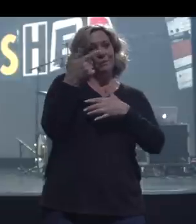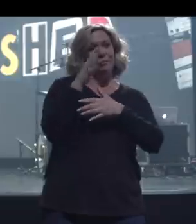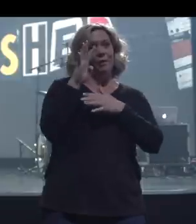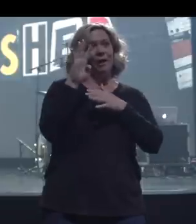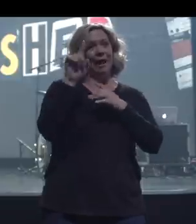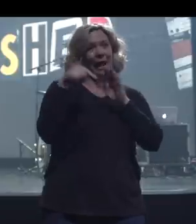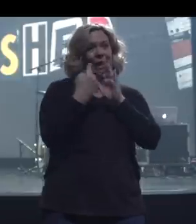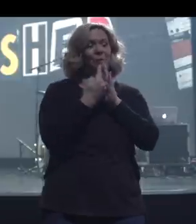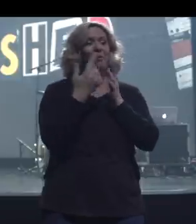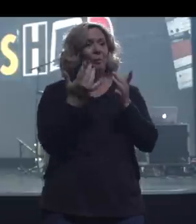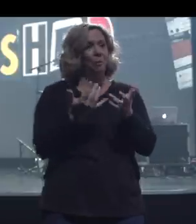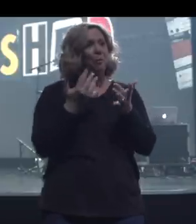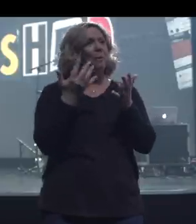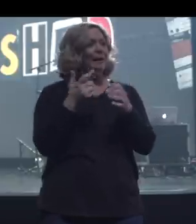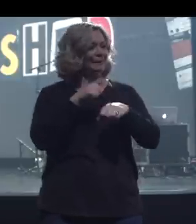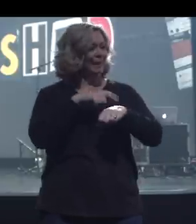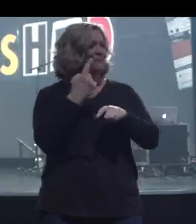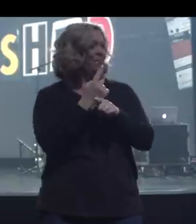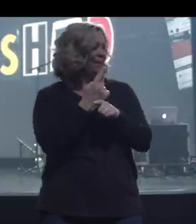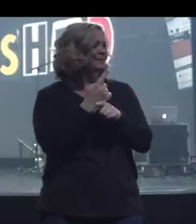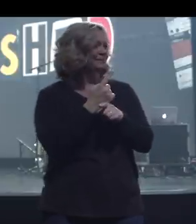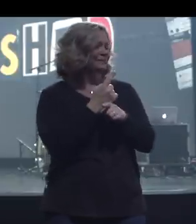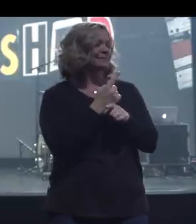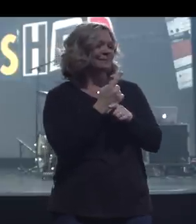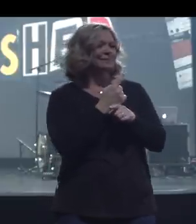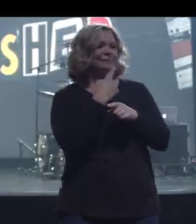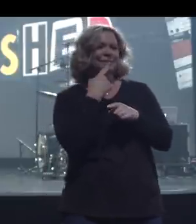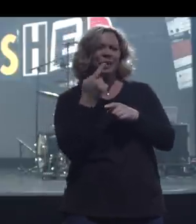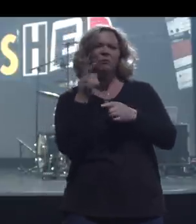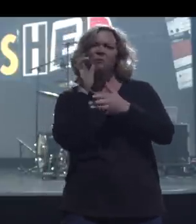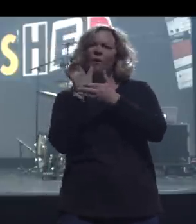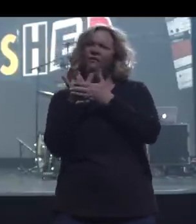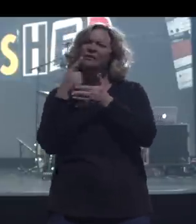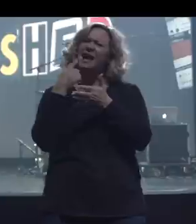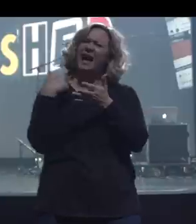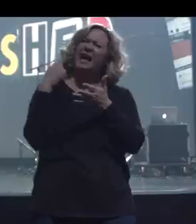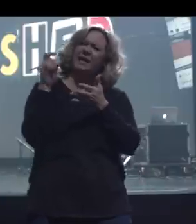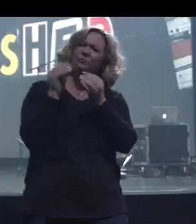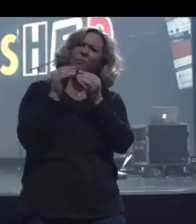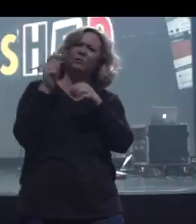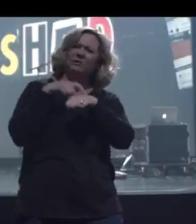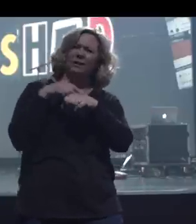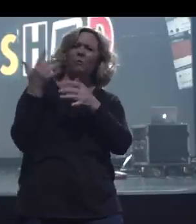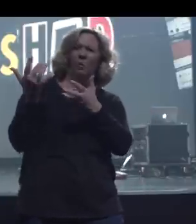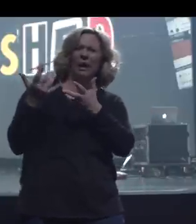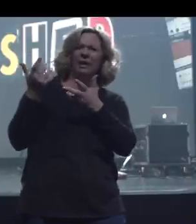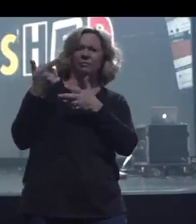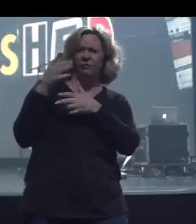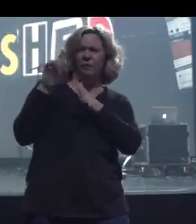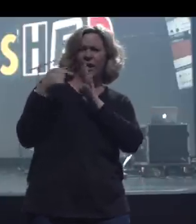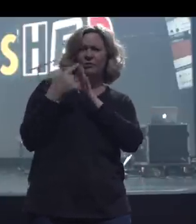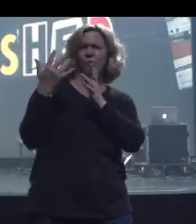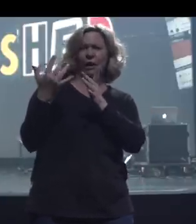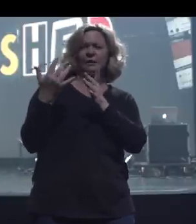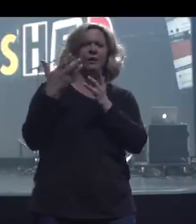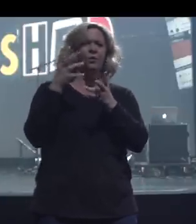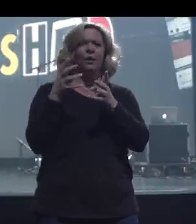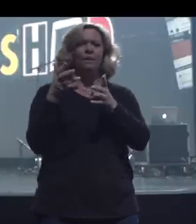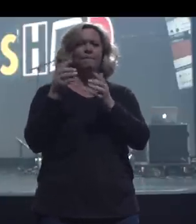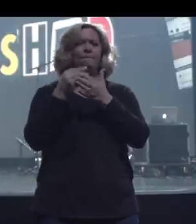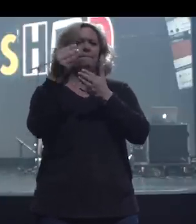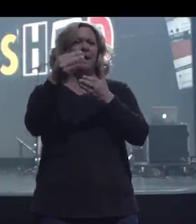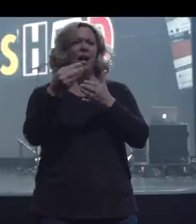Maybe you agree with something with your spouse or someone else of like, hey, maybe we need some time, maybe we need to wait so we don't get wrapped up in the impulse and